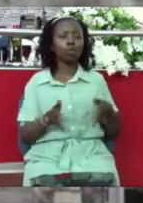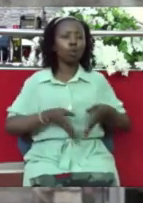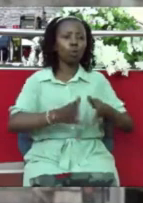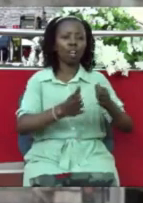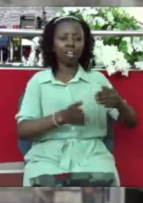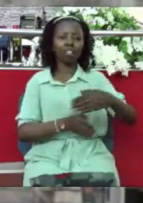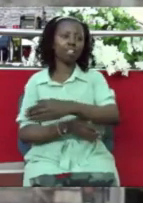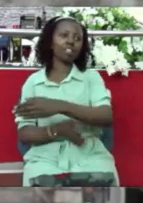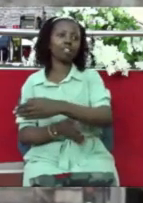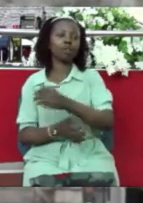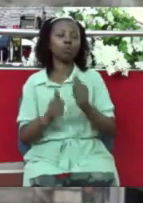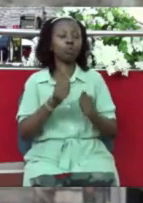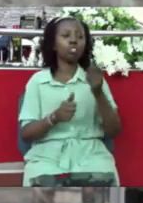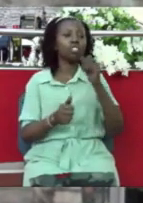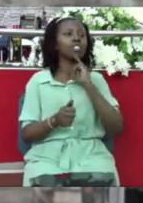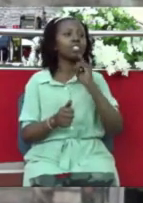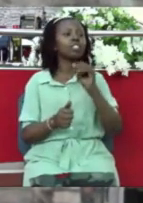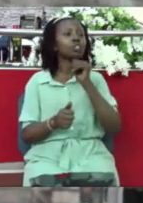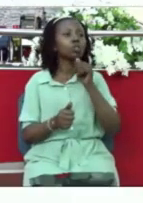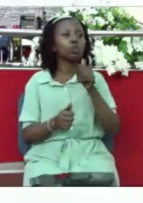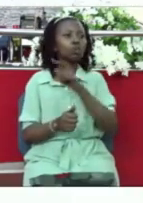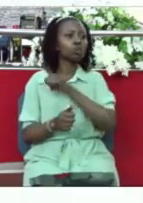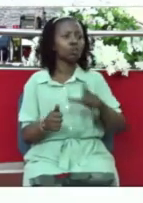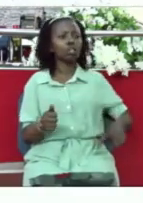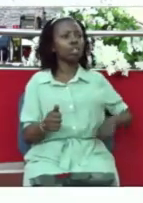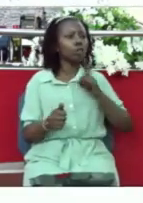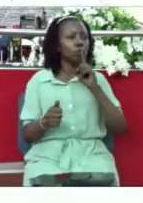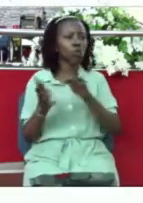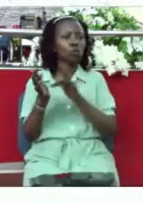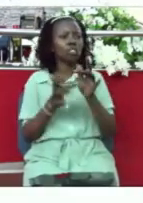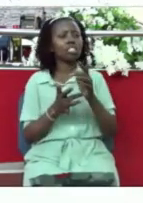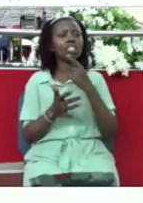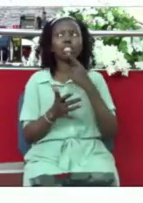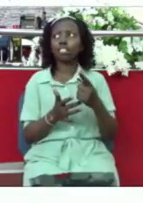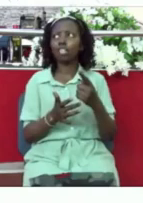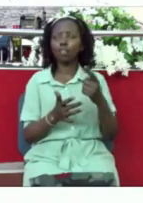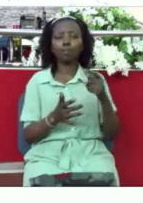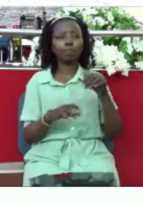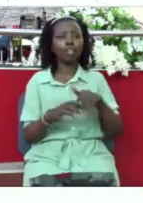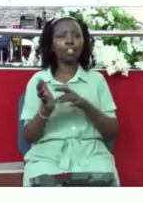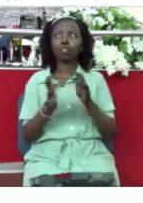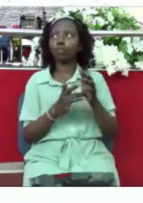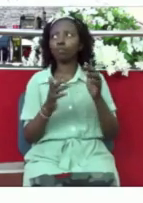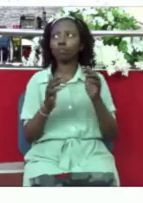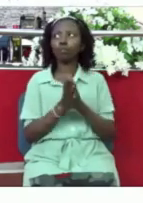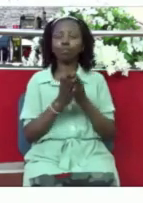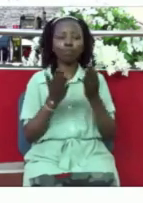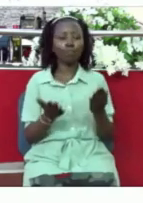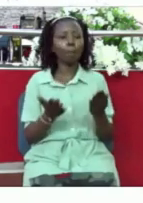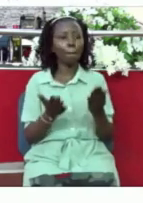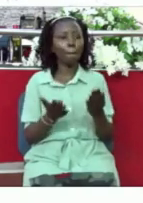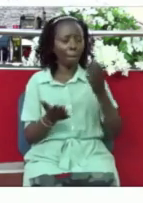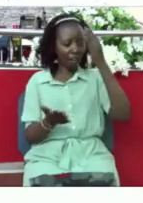Inaweza kukuondoa kwa njia ambayo Mungu amekuwekea. So Jesus says this in Mark 11:23. Mungu anasema, Yesu anasema katika